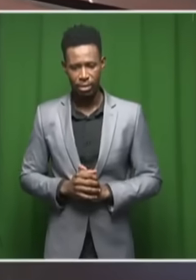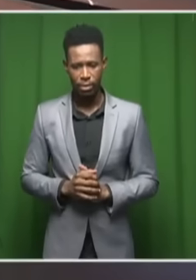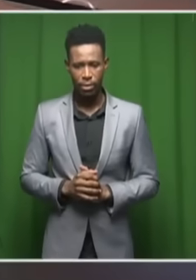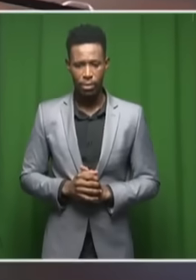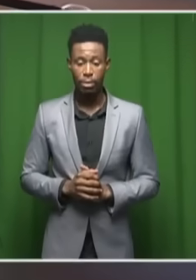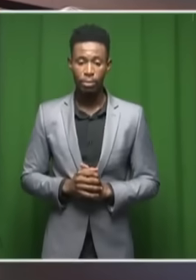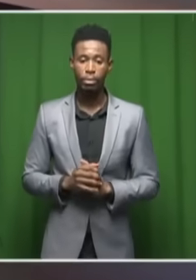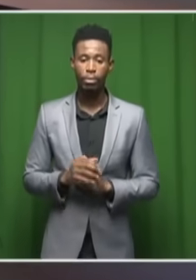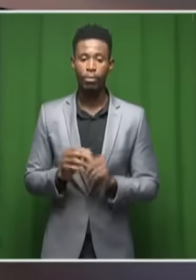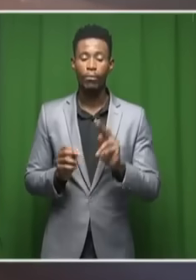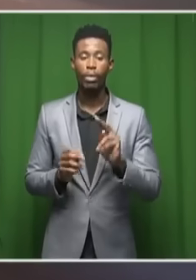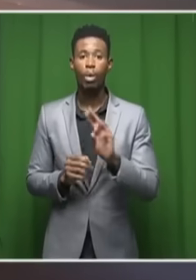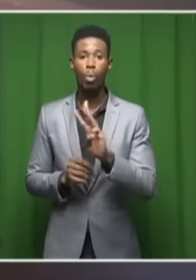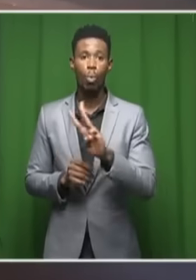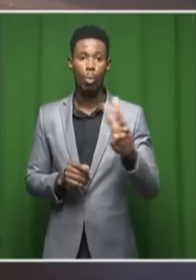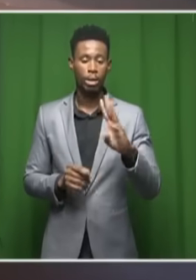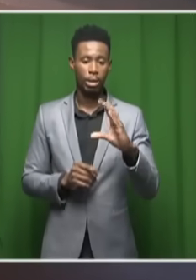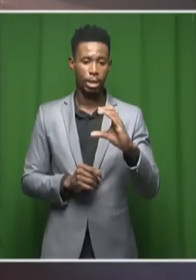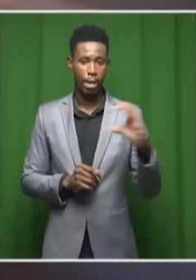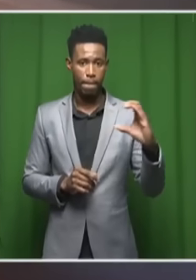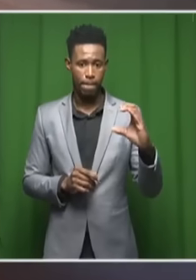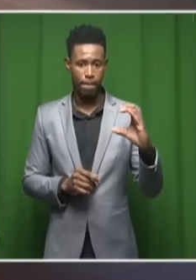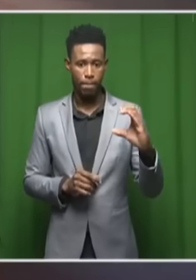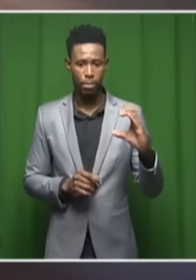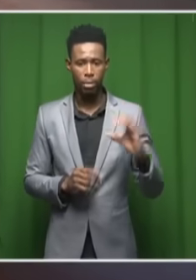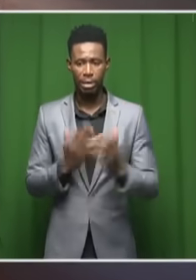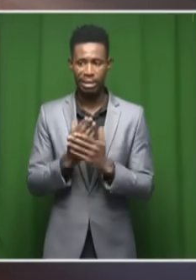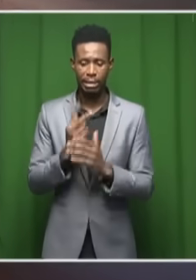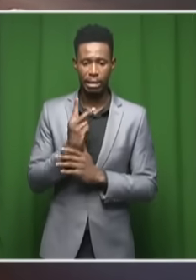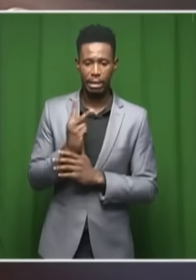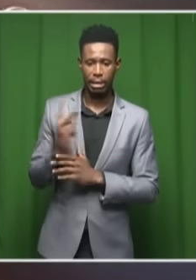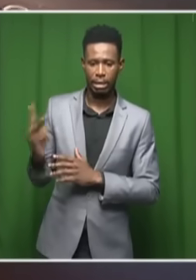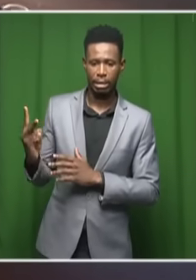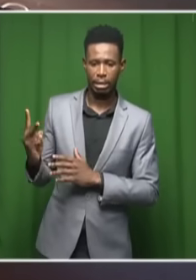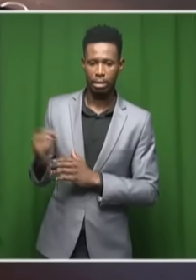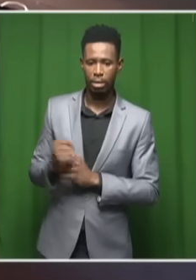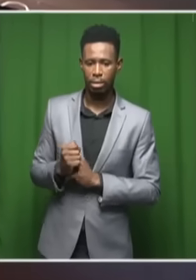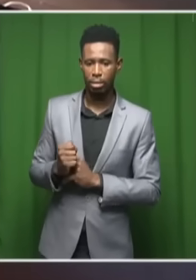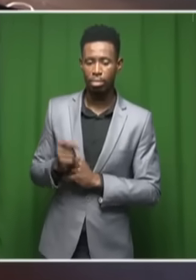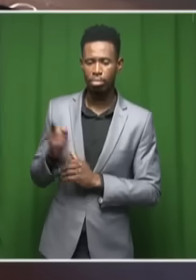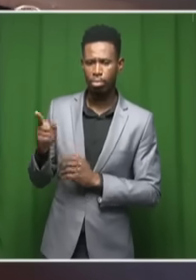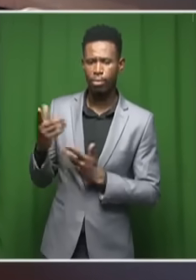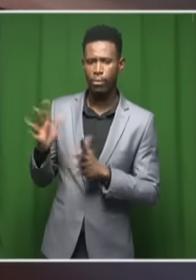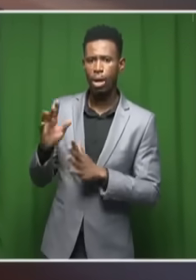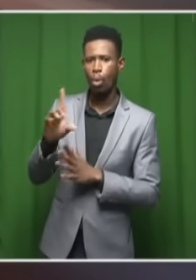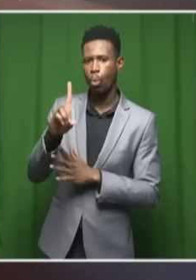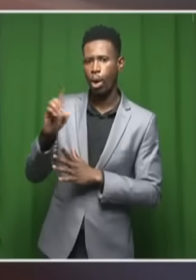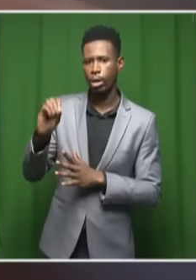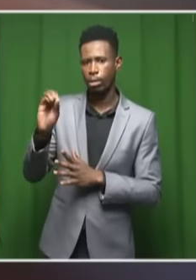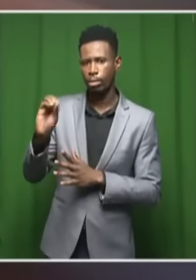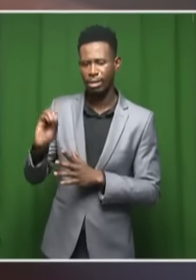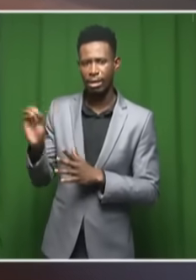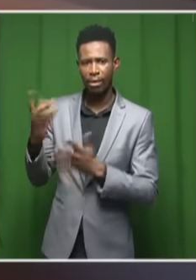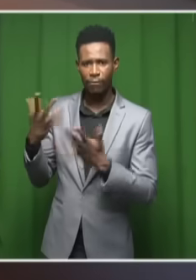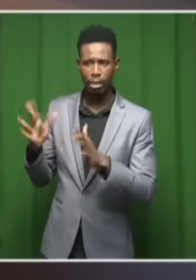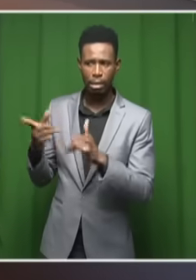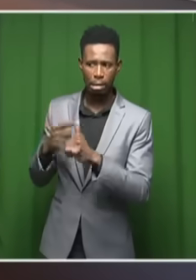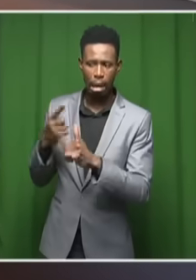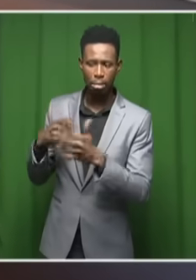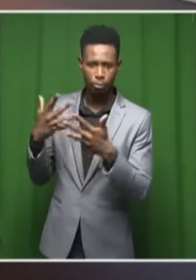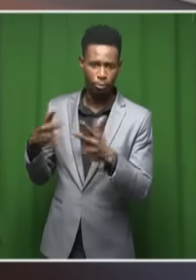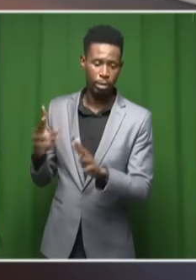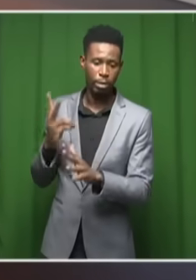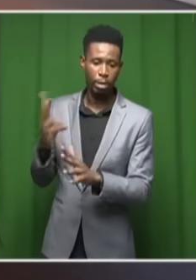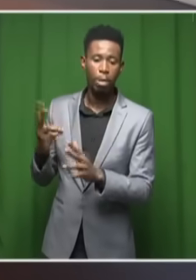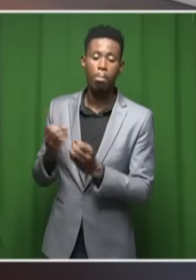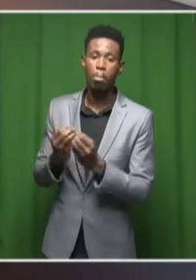Northern Cape onto the Western Cape province now. You can see as 100% of that vote counting process has been completed there.